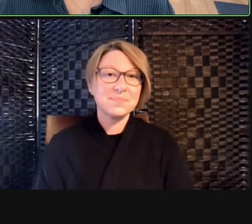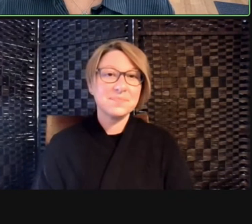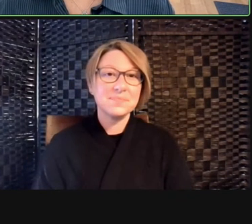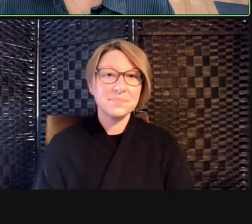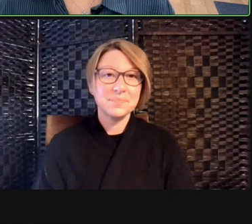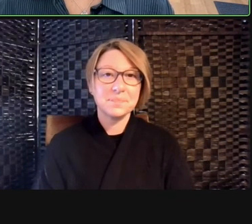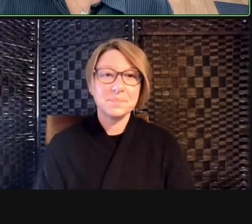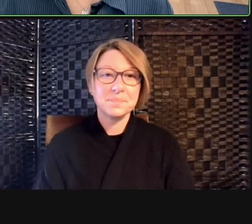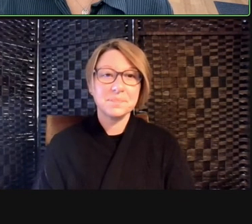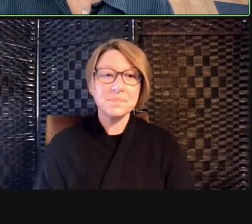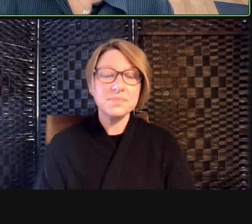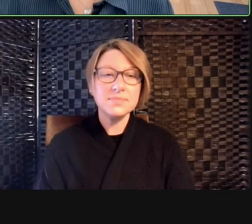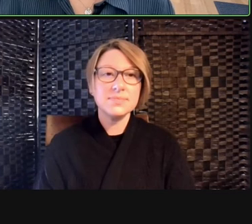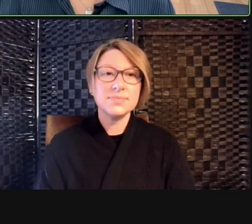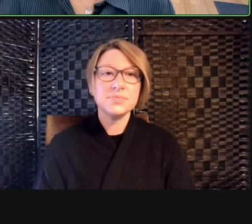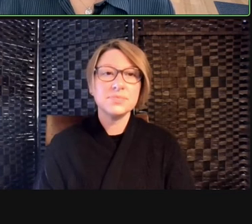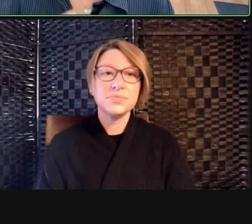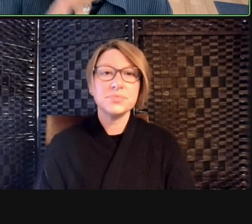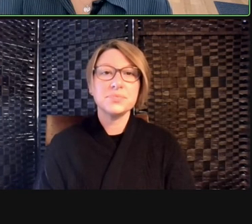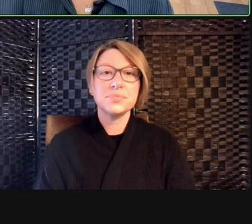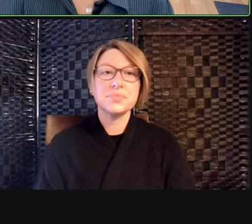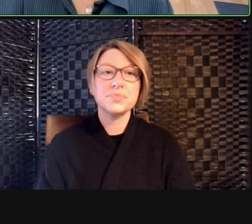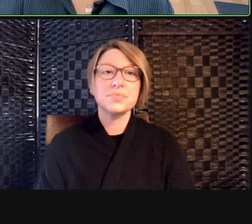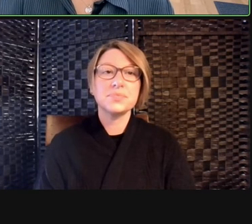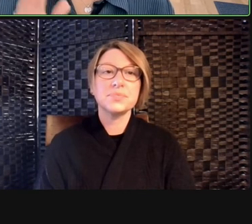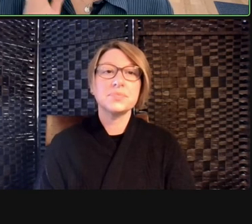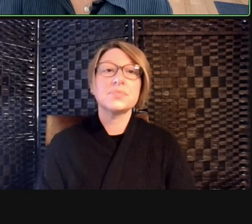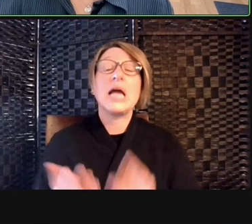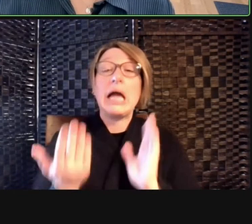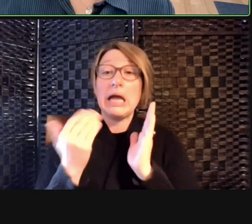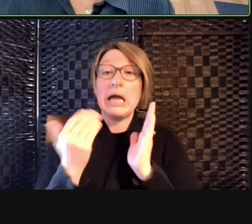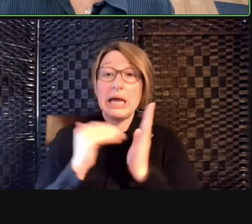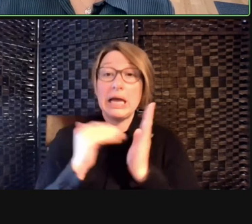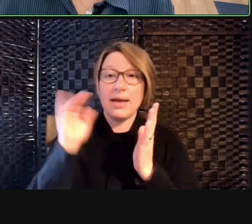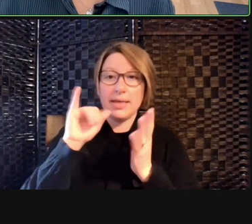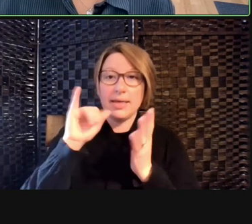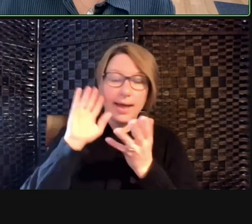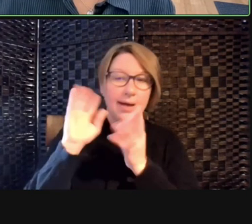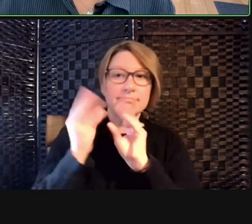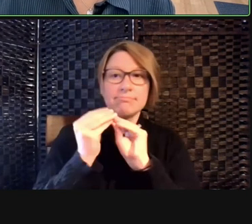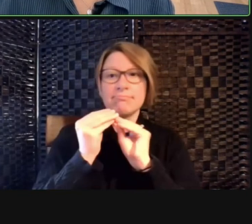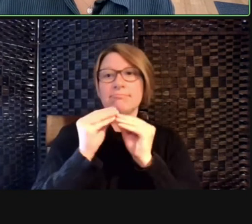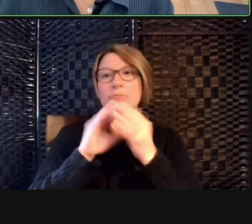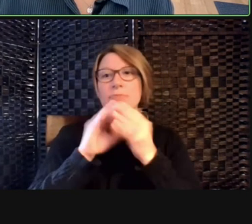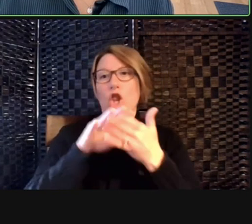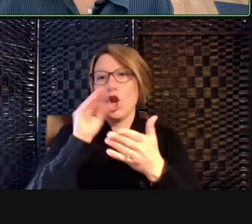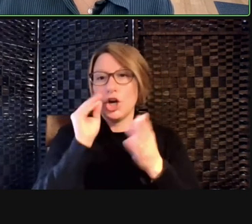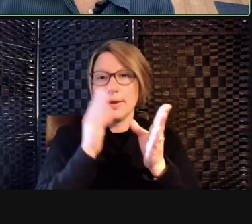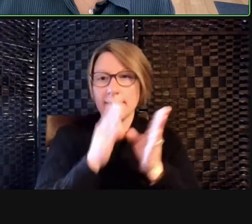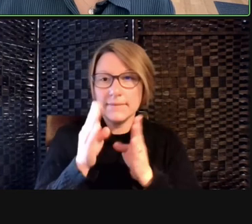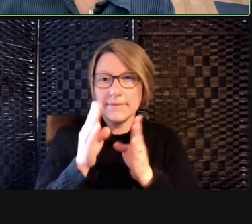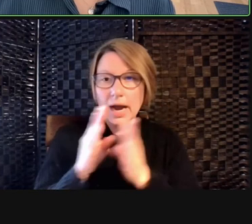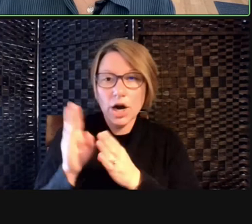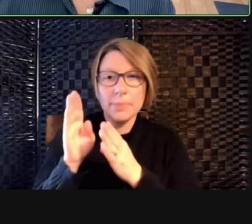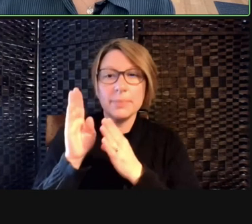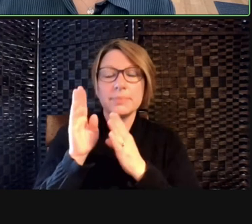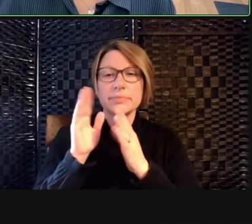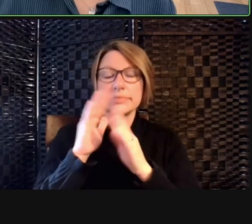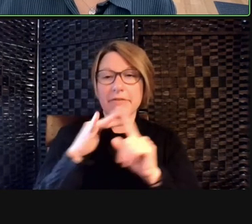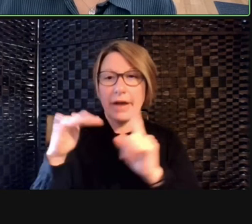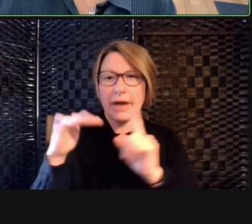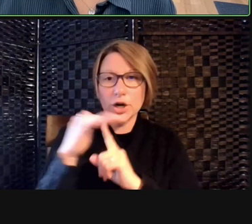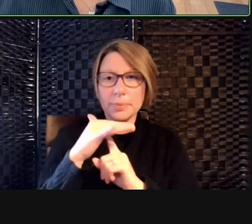Um, Again, the comprehensible structured learning environments is part of autism classes, but we really need to think about